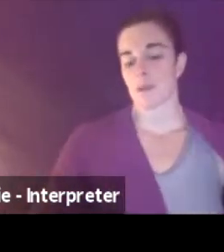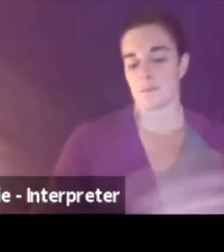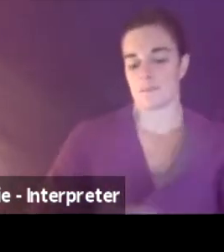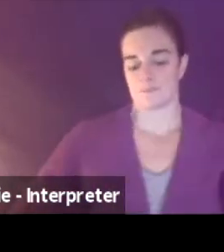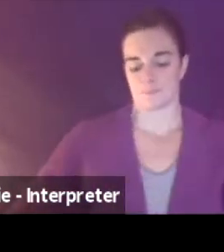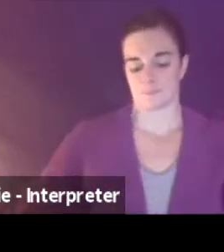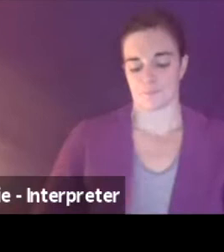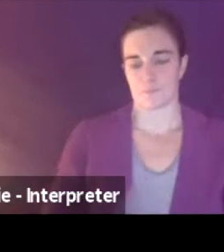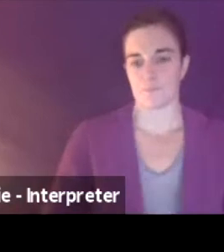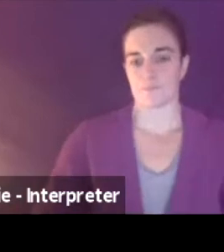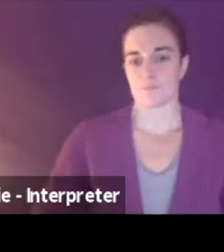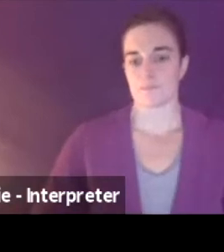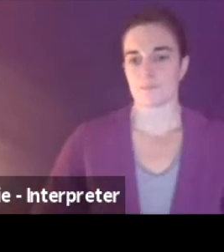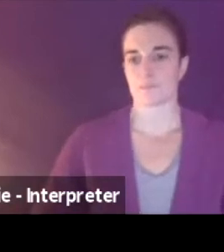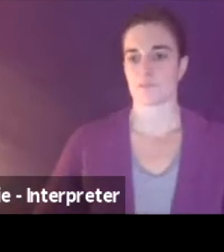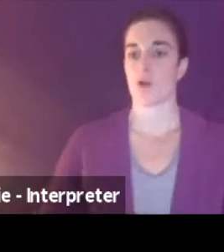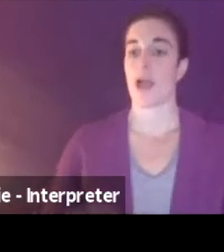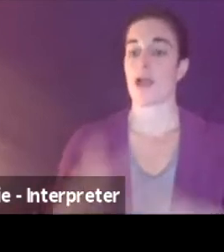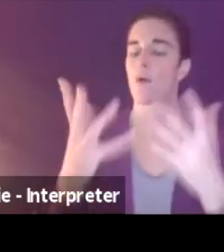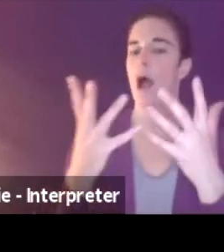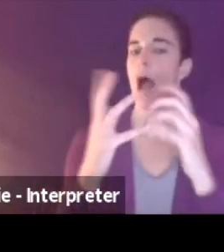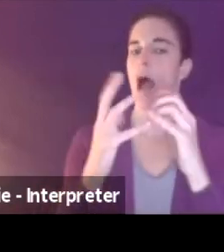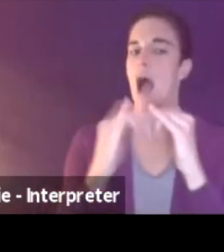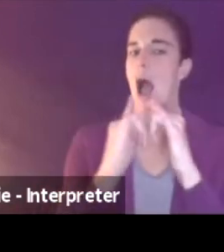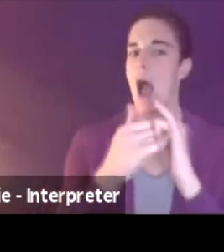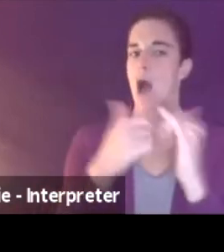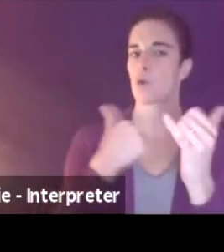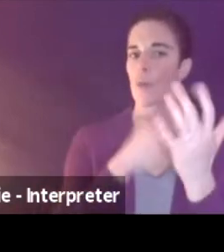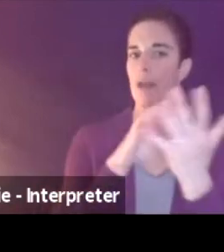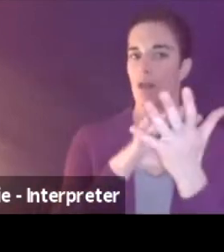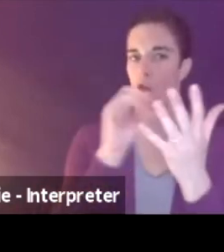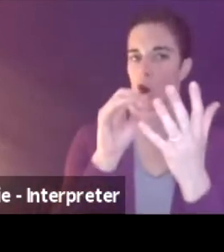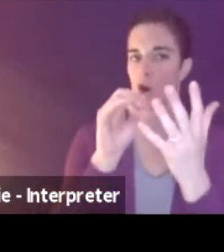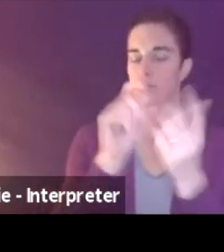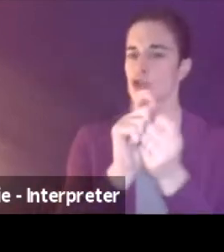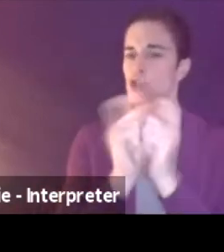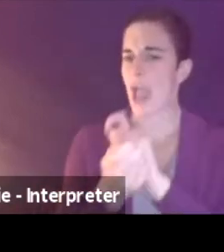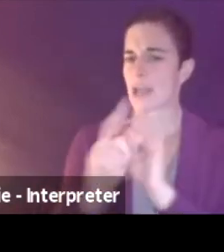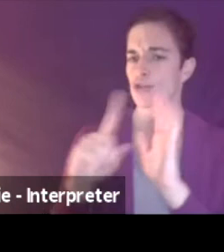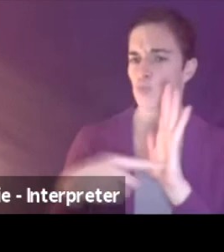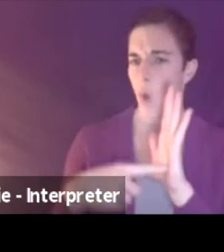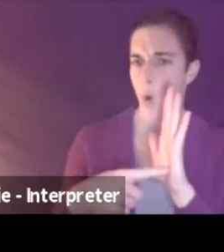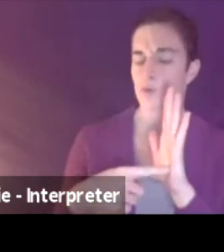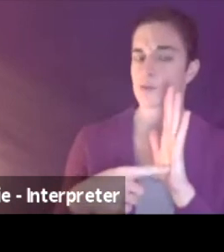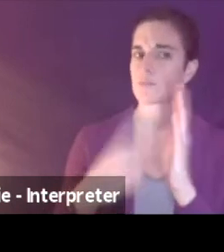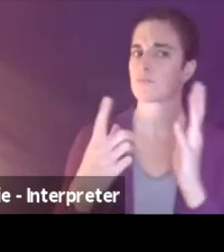do we learn to change those roles? Where do we find new roles?